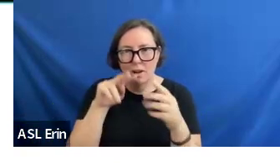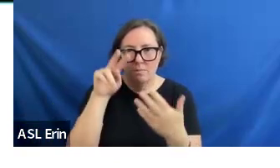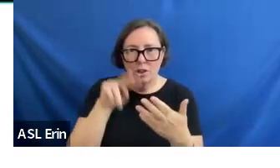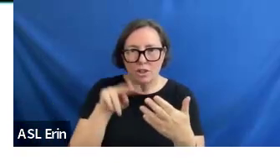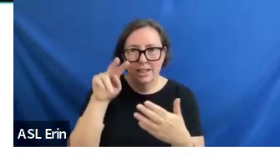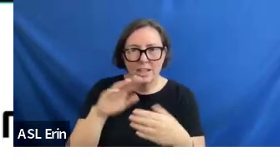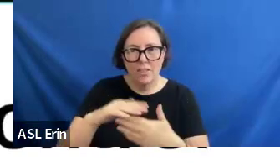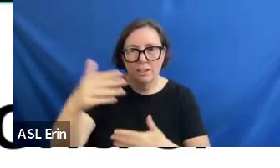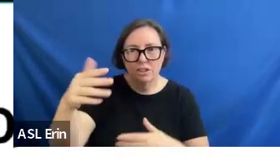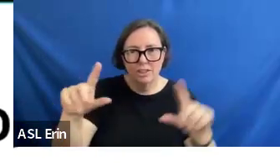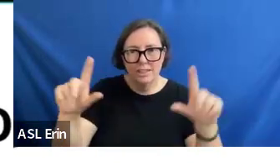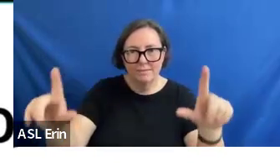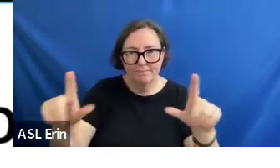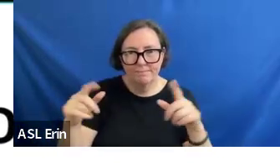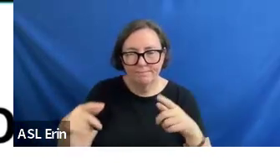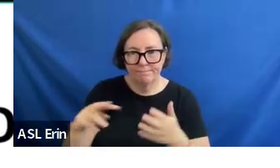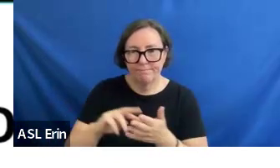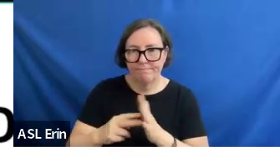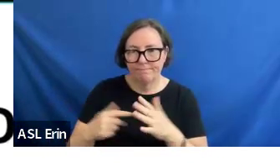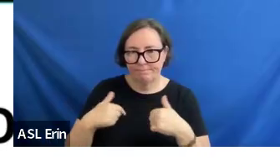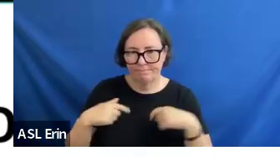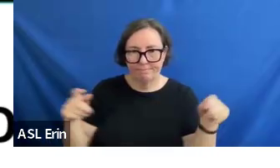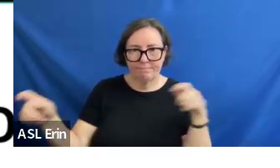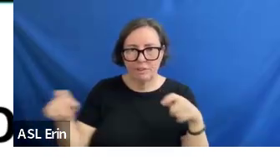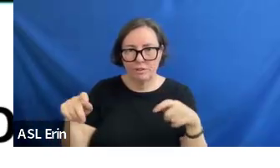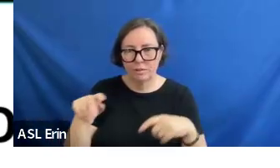screen, putting you in control.